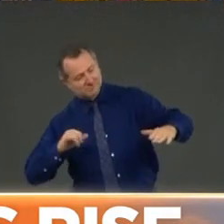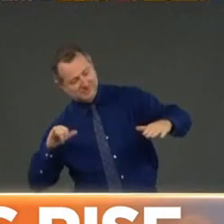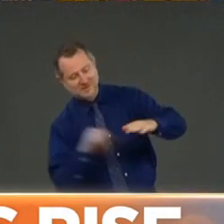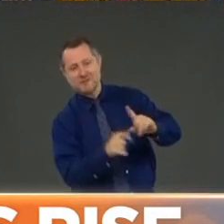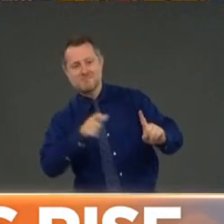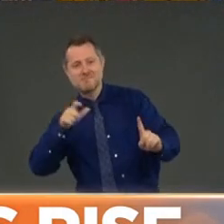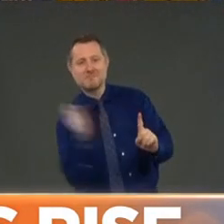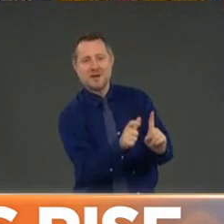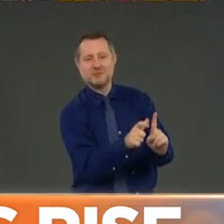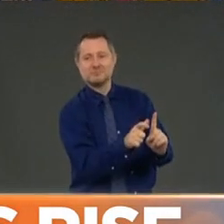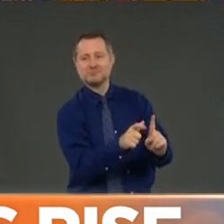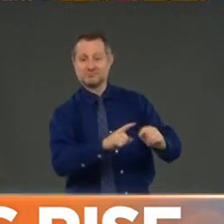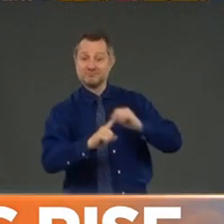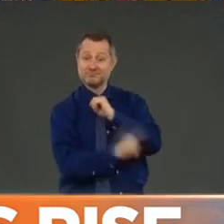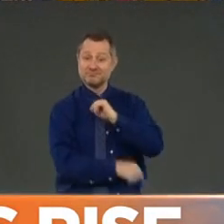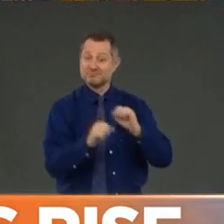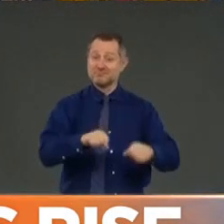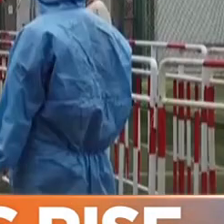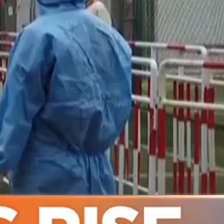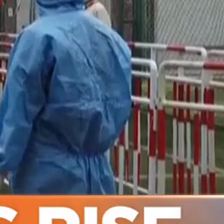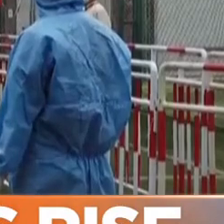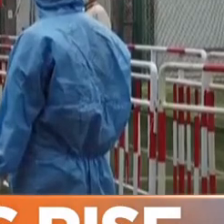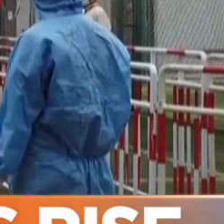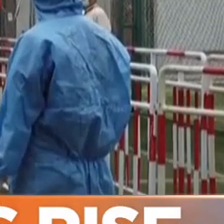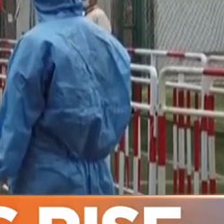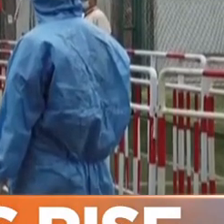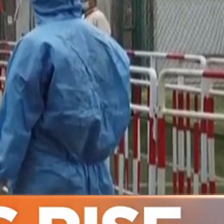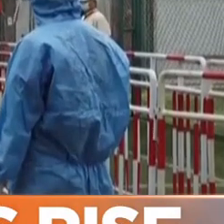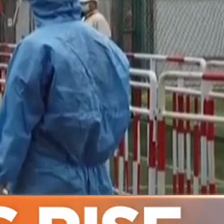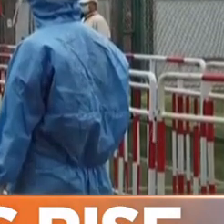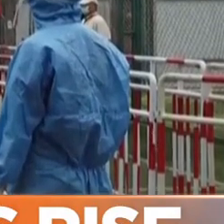costs of quarantine. There are also fines. And in Beijing, where there's